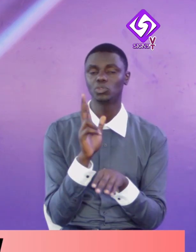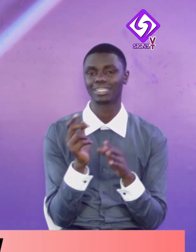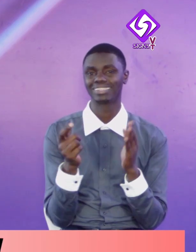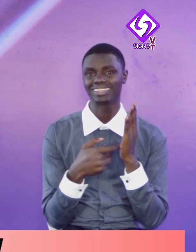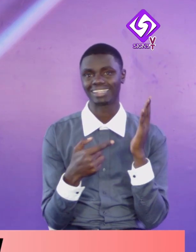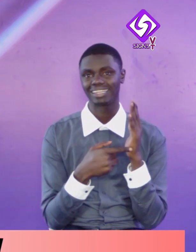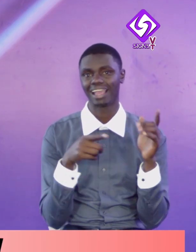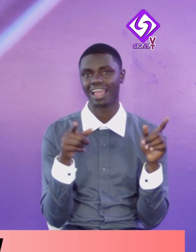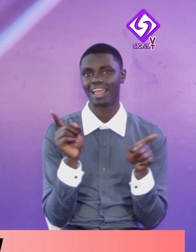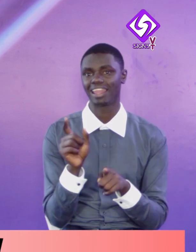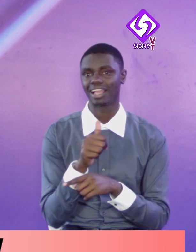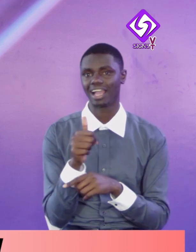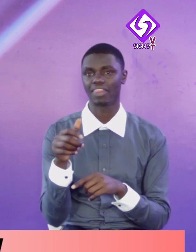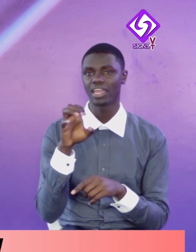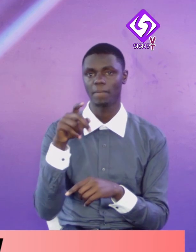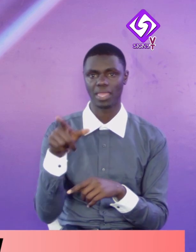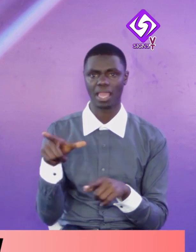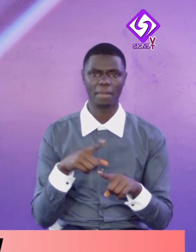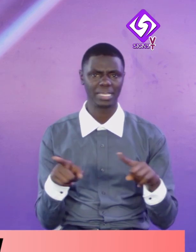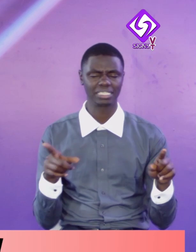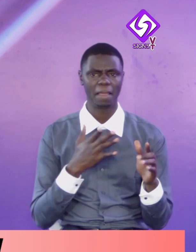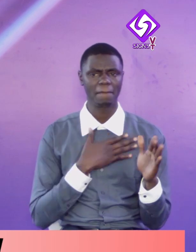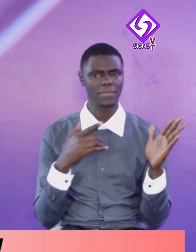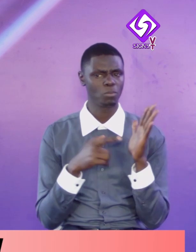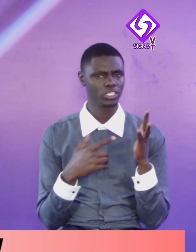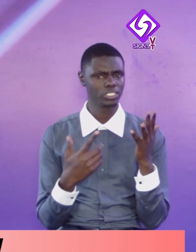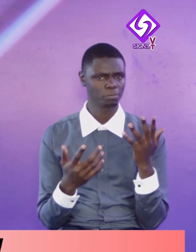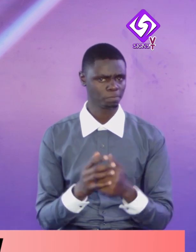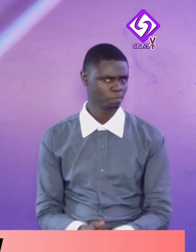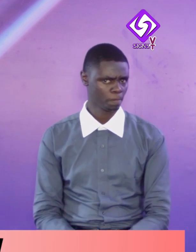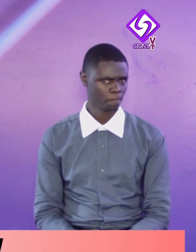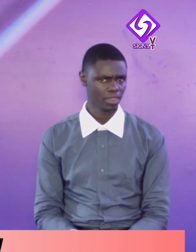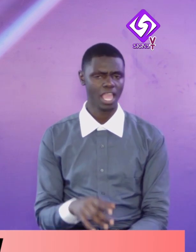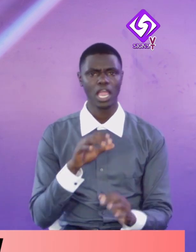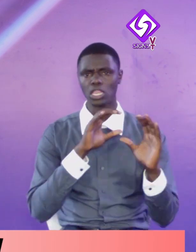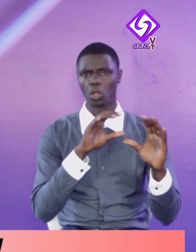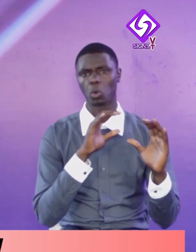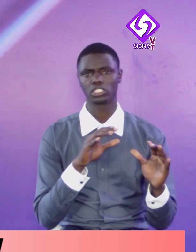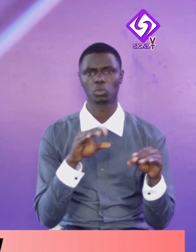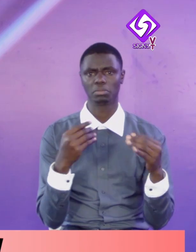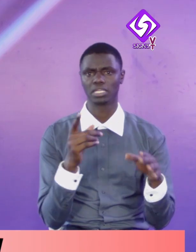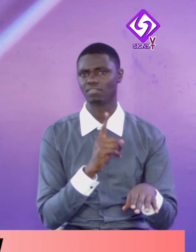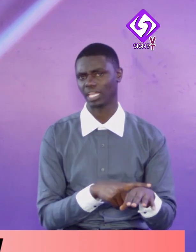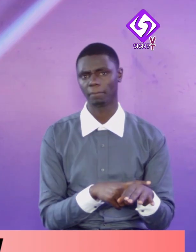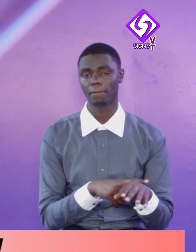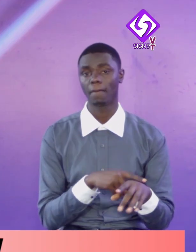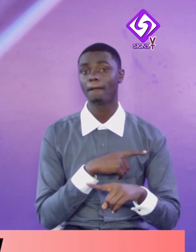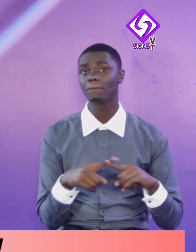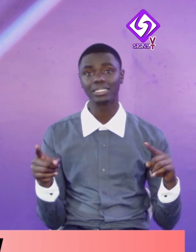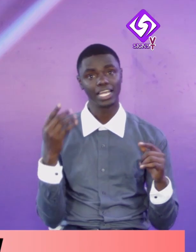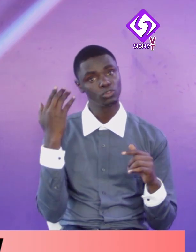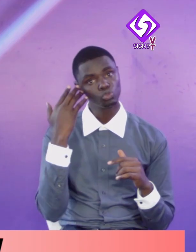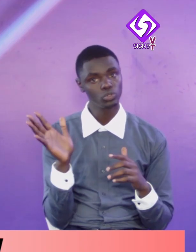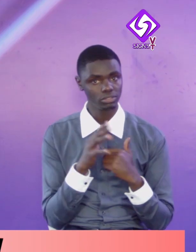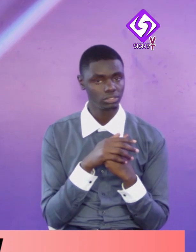in the English Premier League. But my point is, Ruben Amorim will be given time. Yeah. But we don't